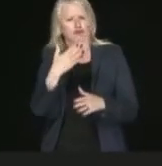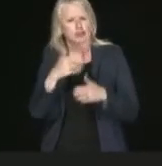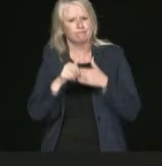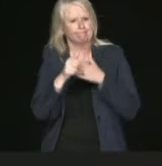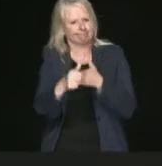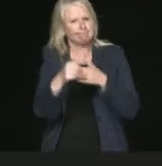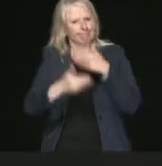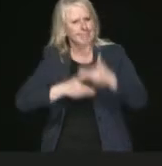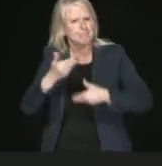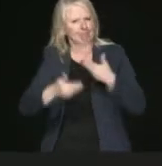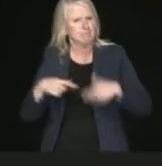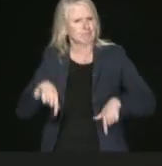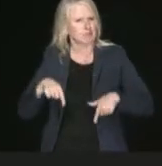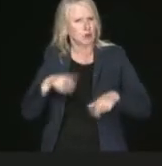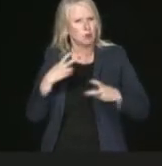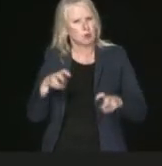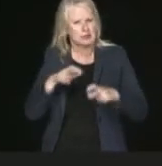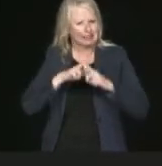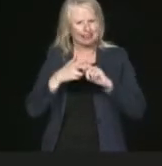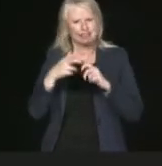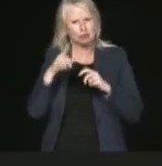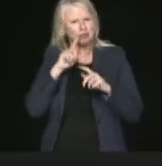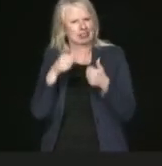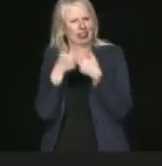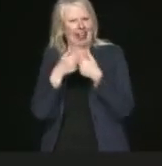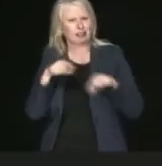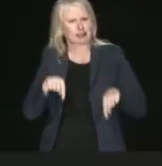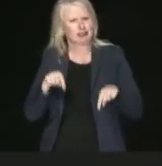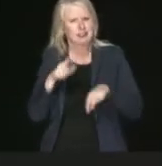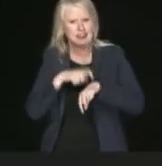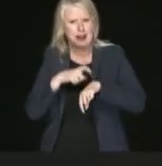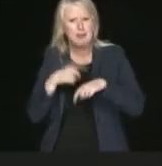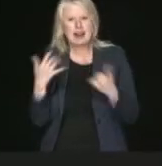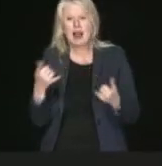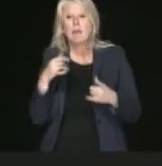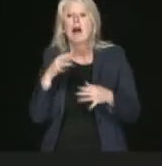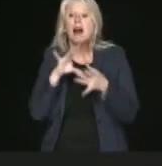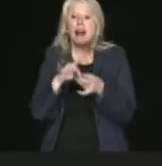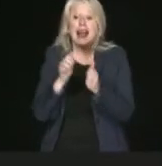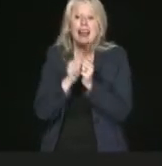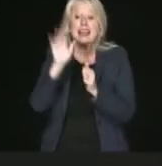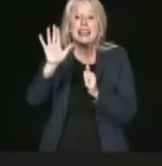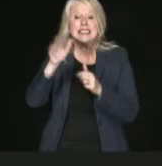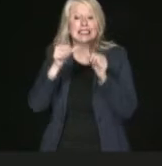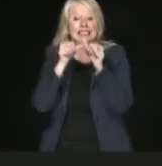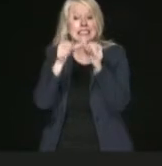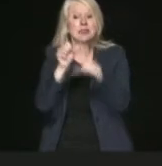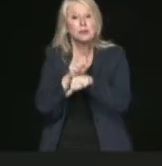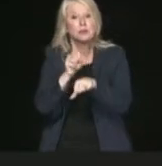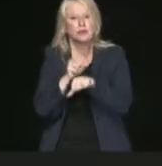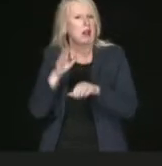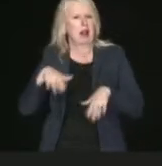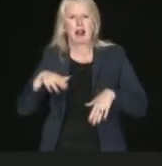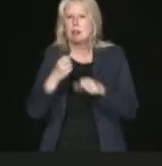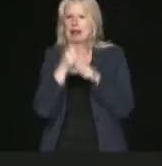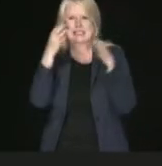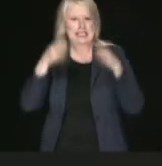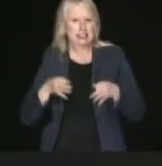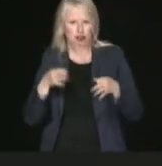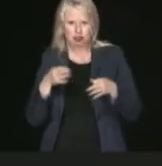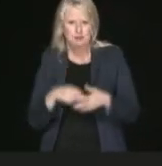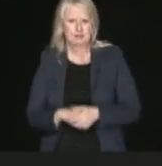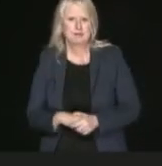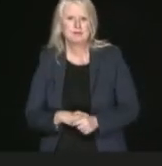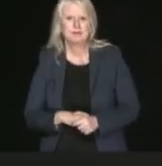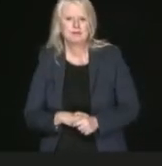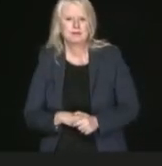of real challenges. In terms of his successor, no decision has yet been made. Follow up, Steve? Yeah, if I could just